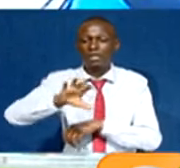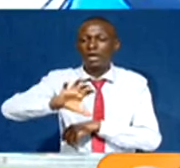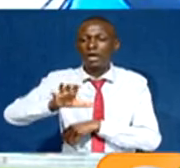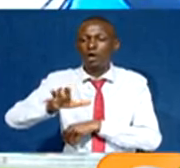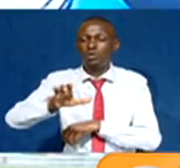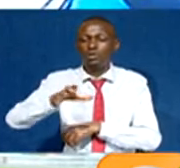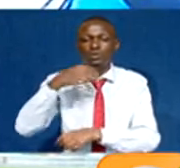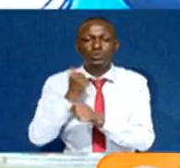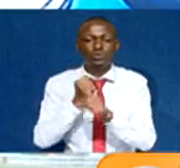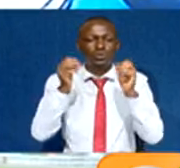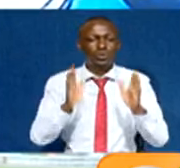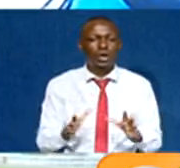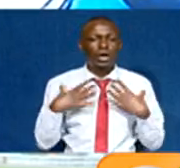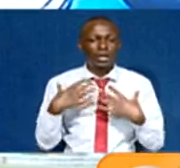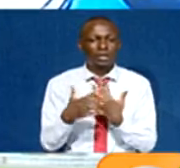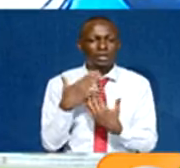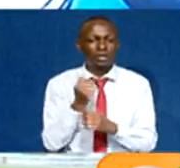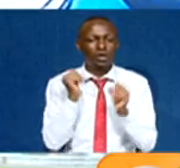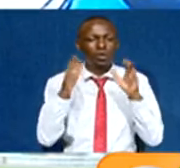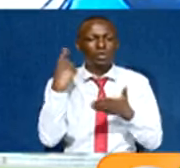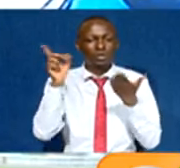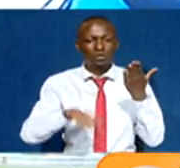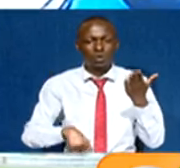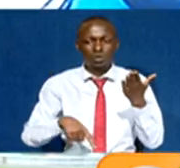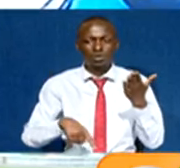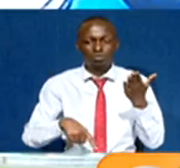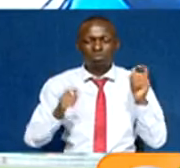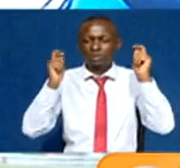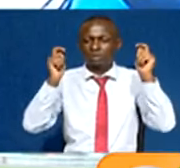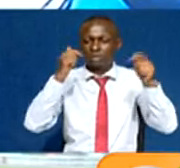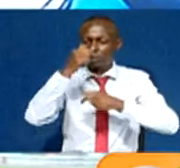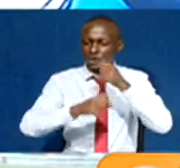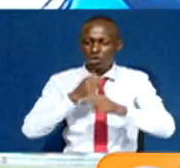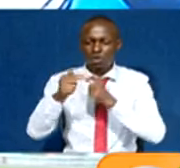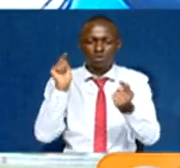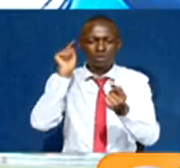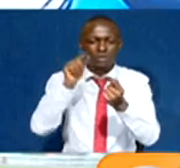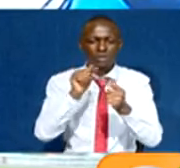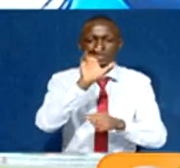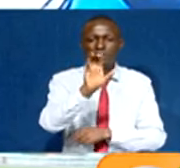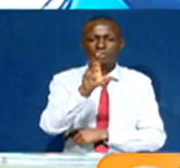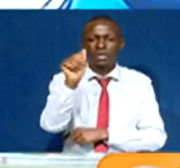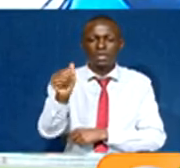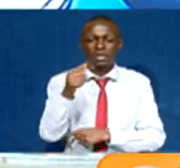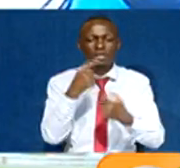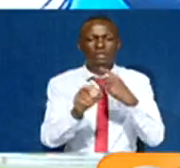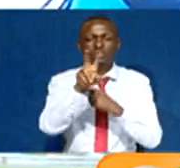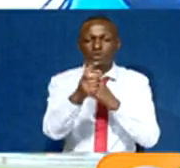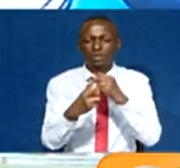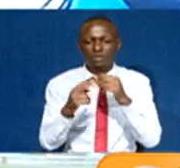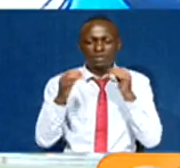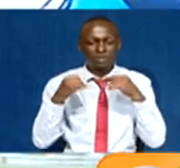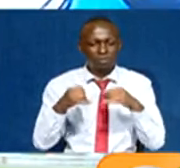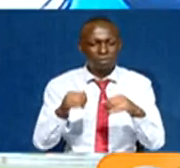employees. The healthcare workers insist they will not go back to work until the 2017 CBA is fully